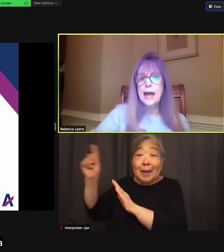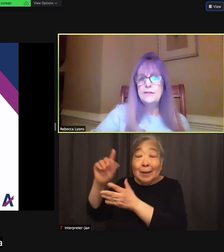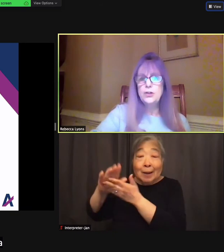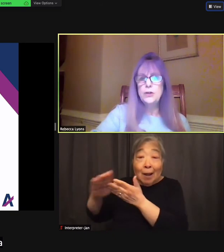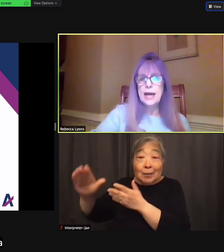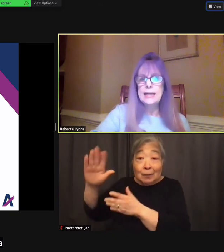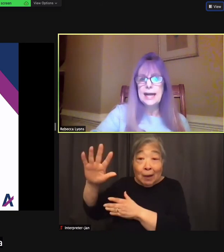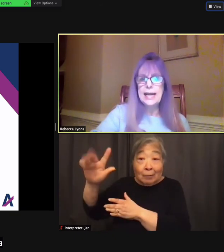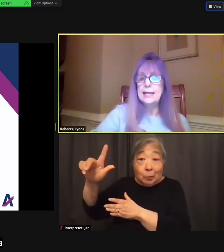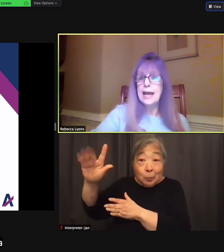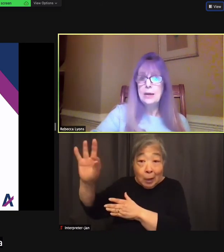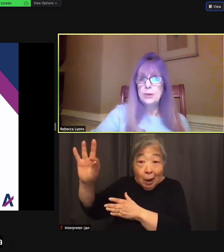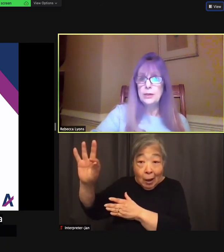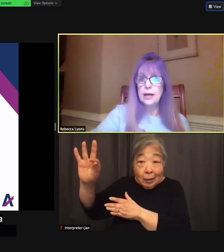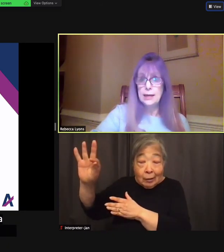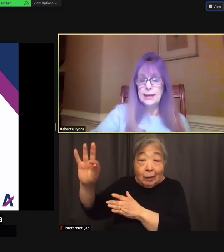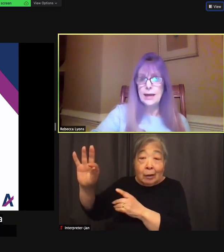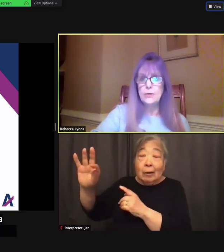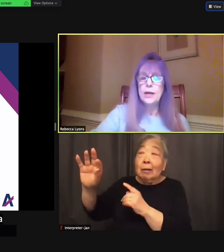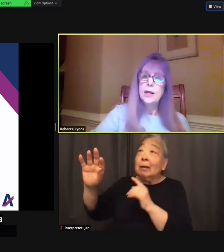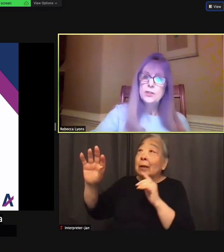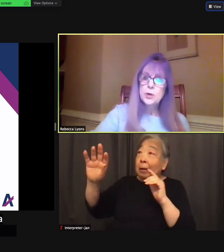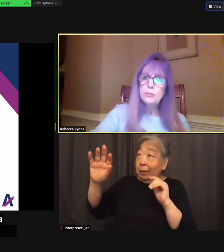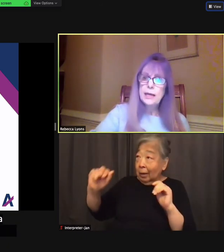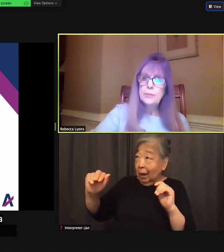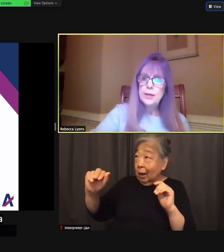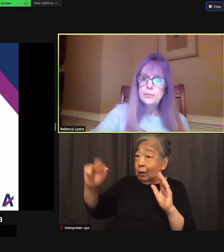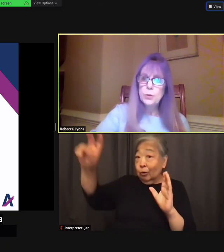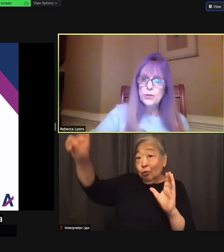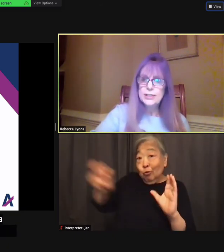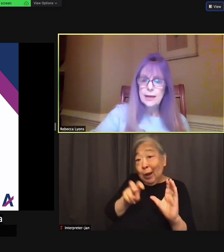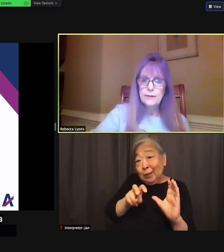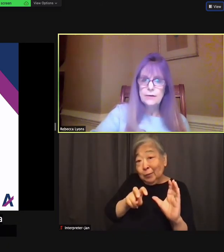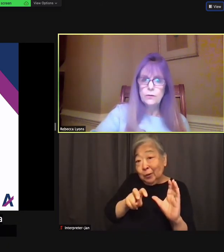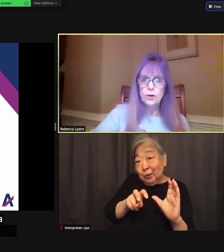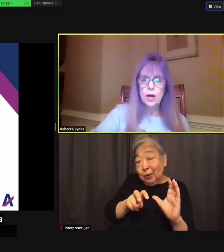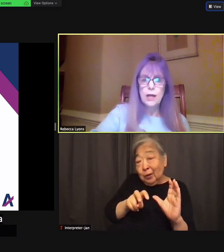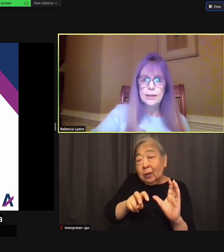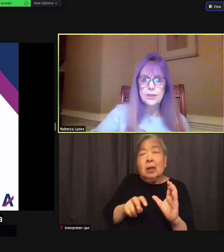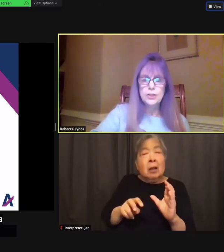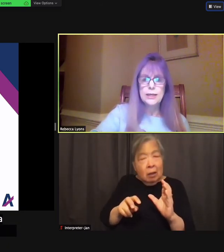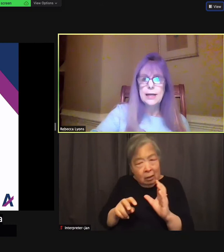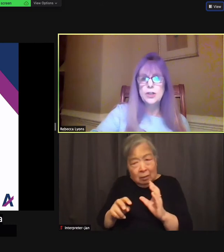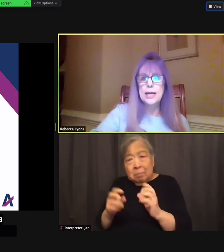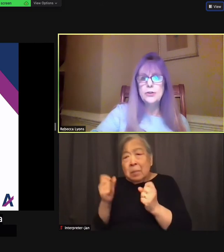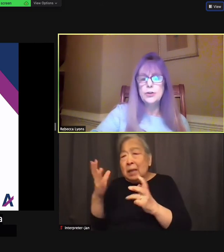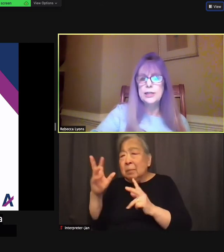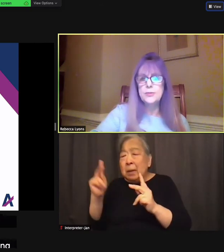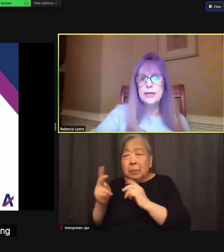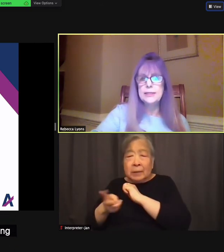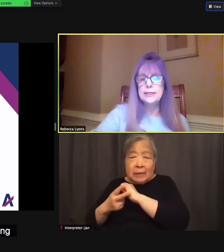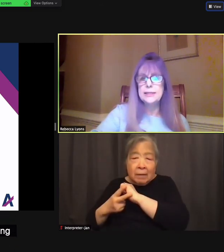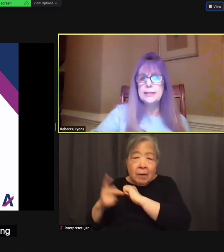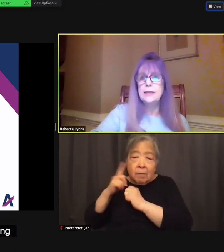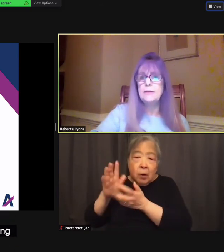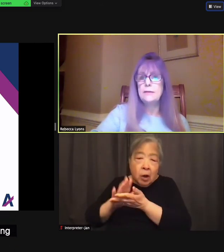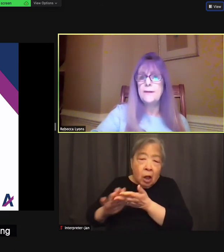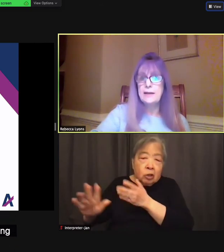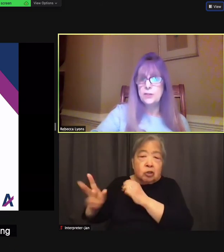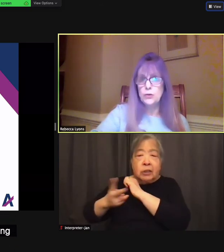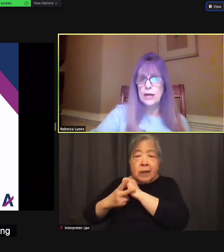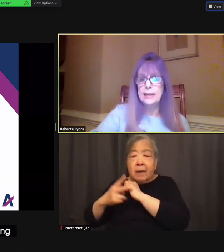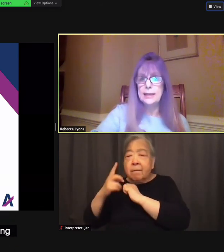your 529A ABLE account. So many people were saving for college and educational expenses